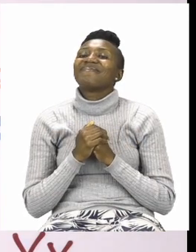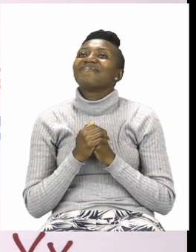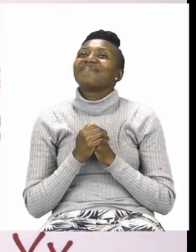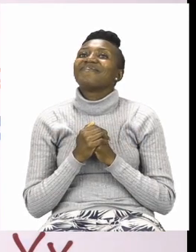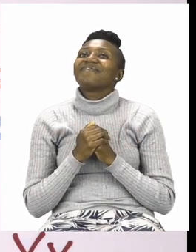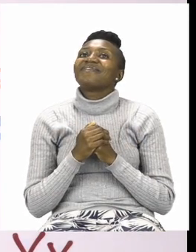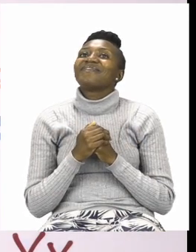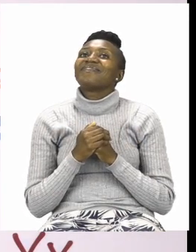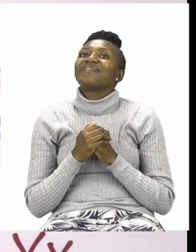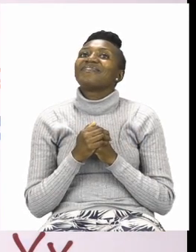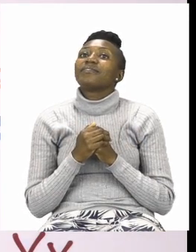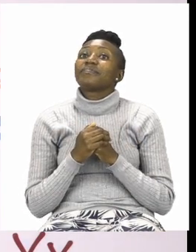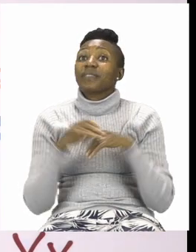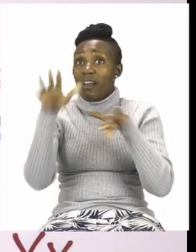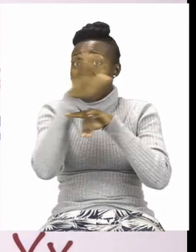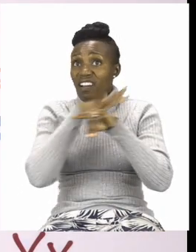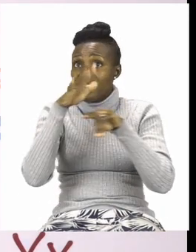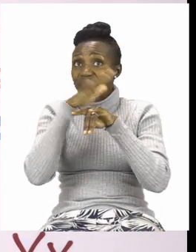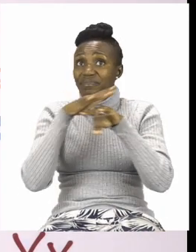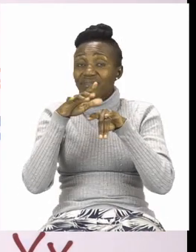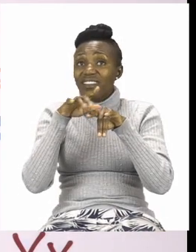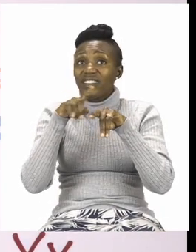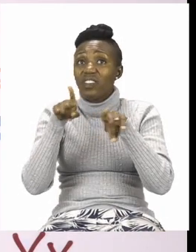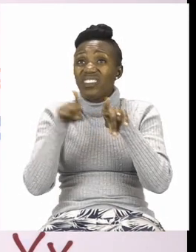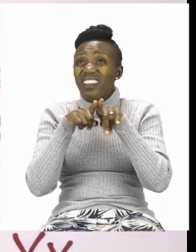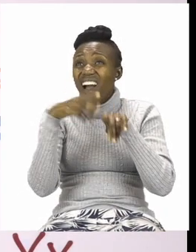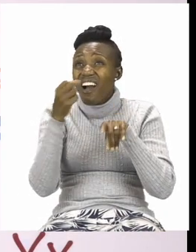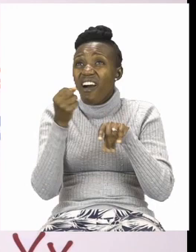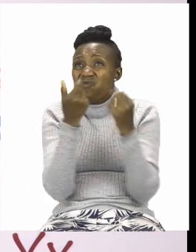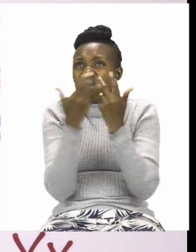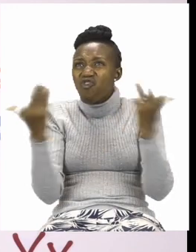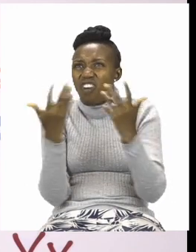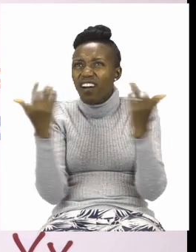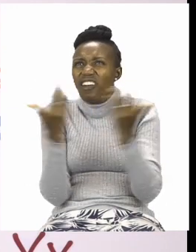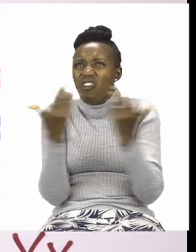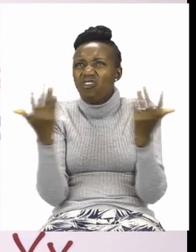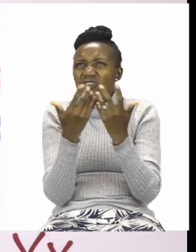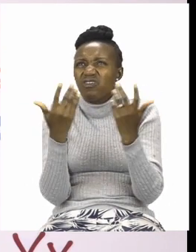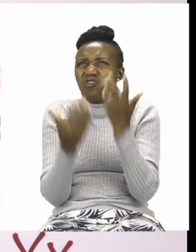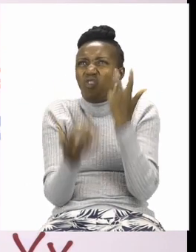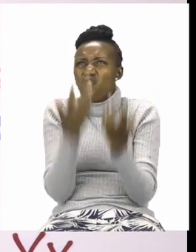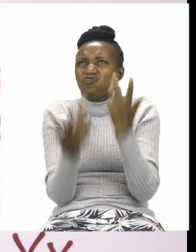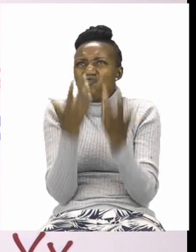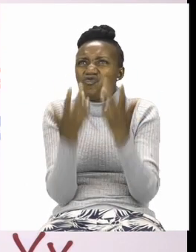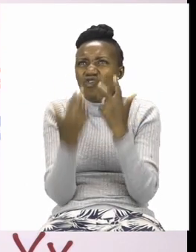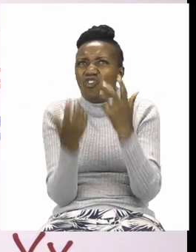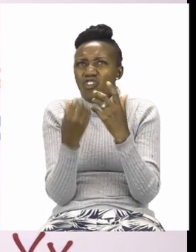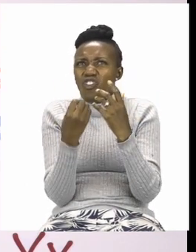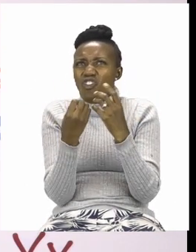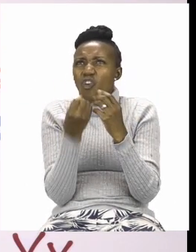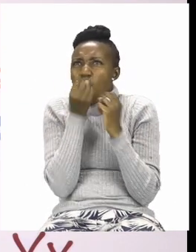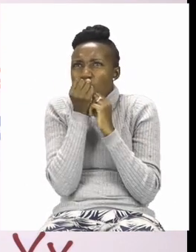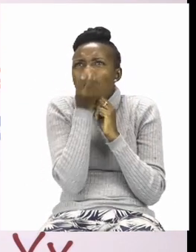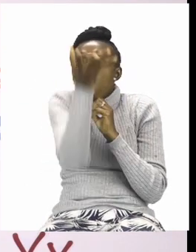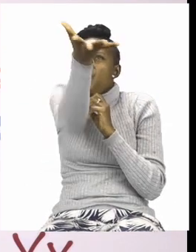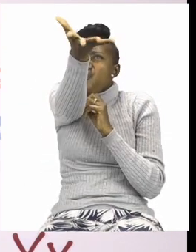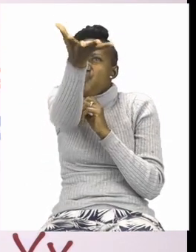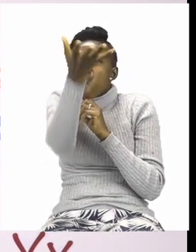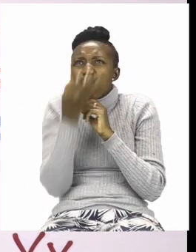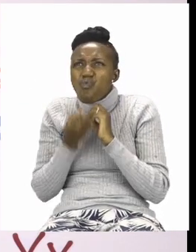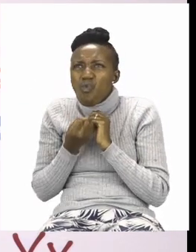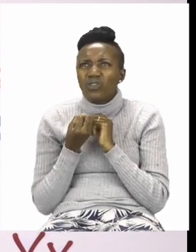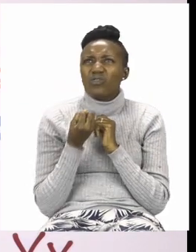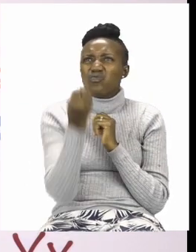last creature that we have is a dragon. Not just any dragon, a fire-breathing